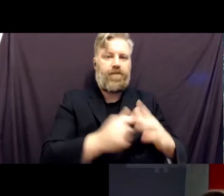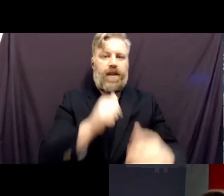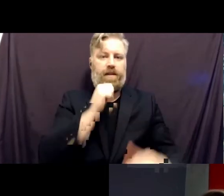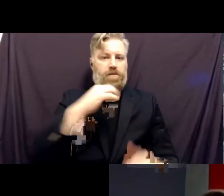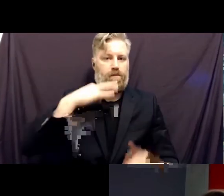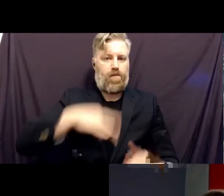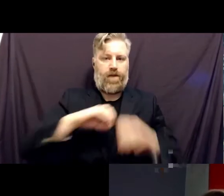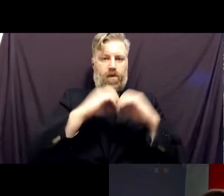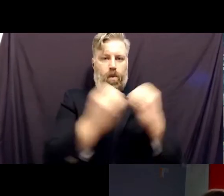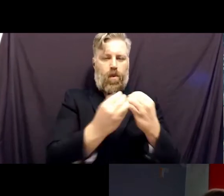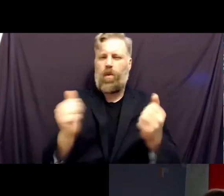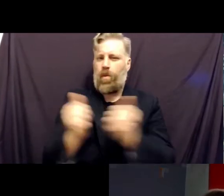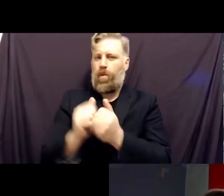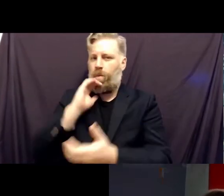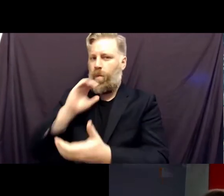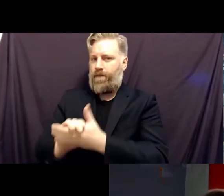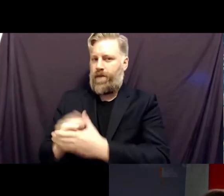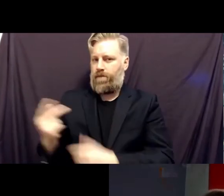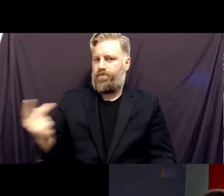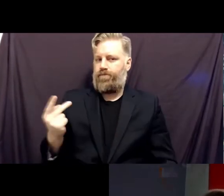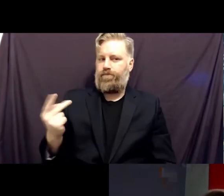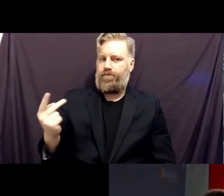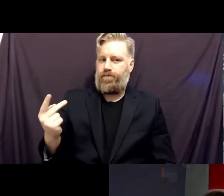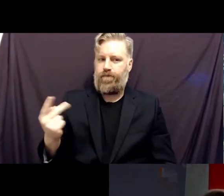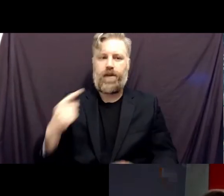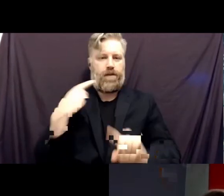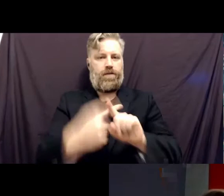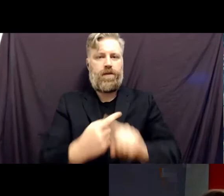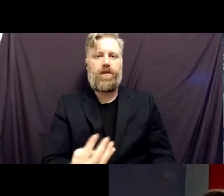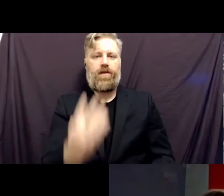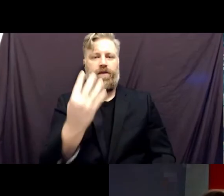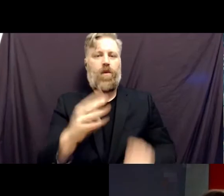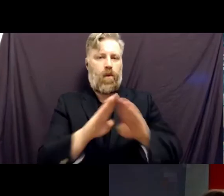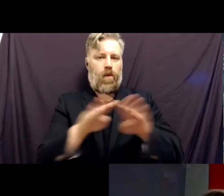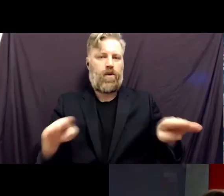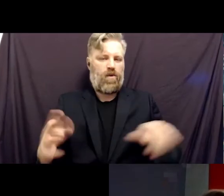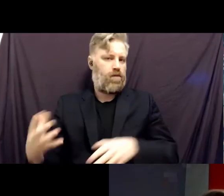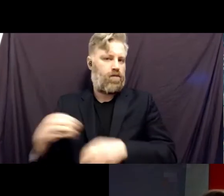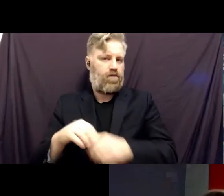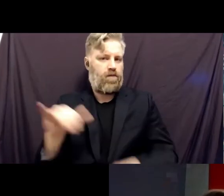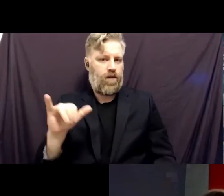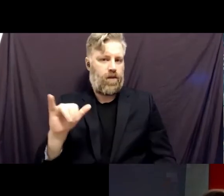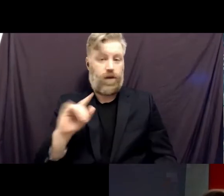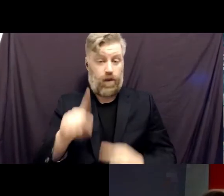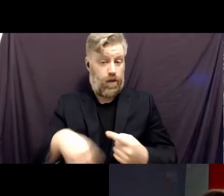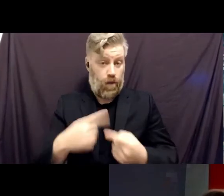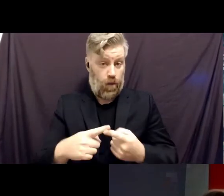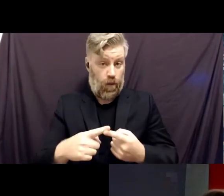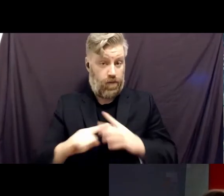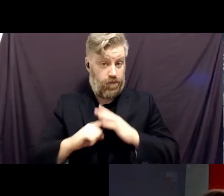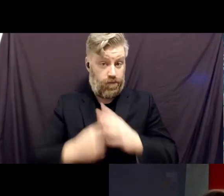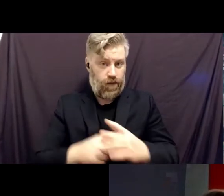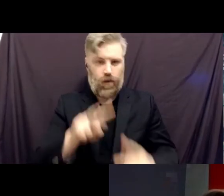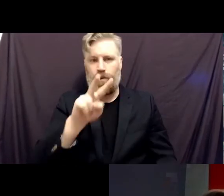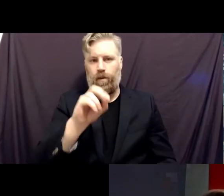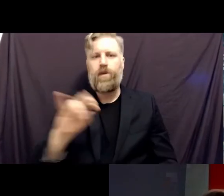my wife Gerda and our 4 children in 2007